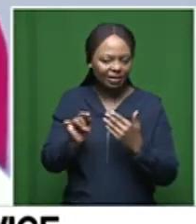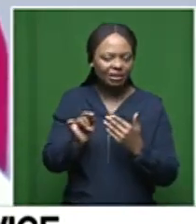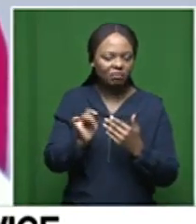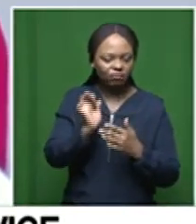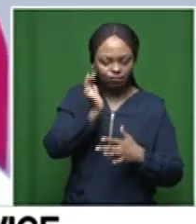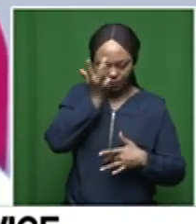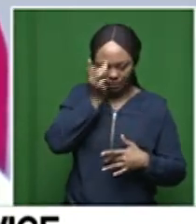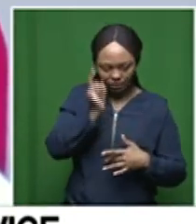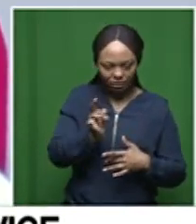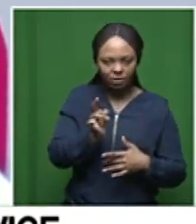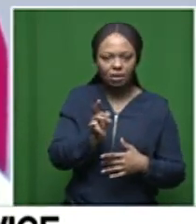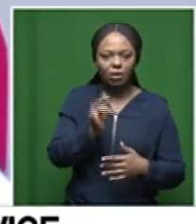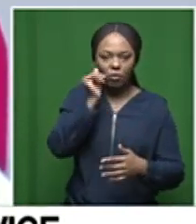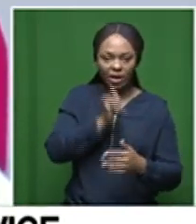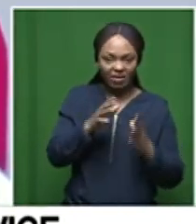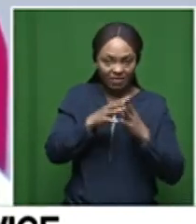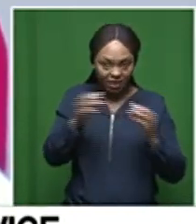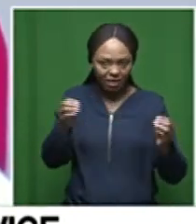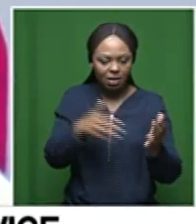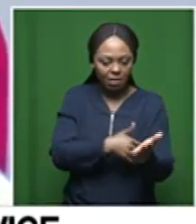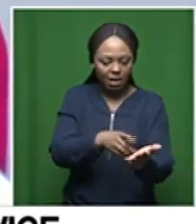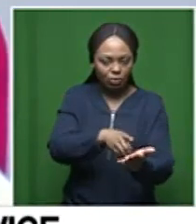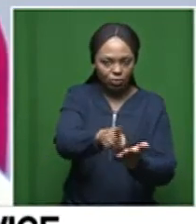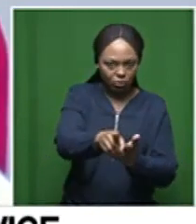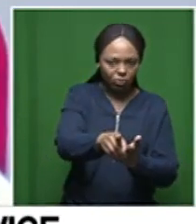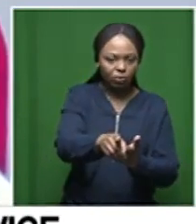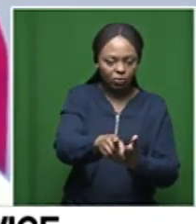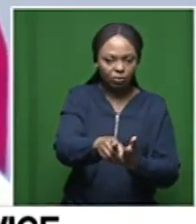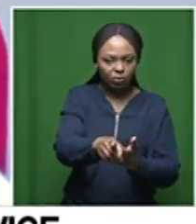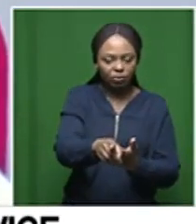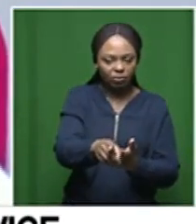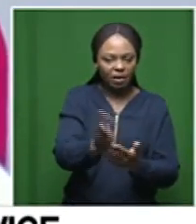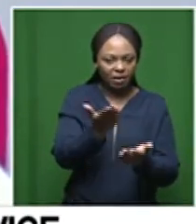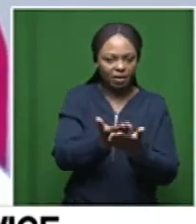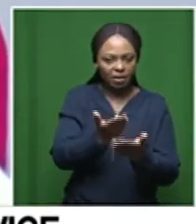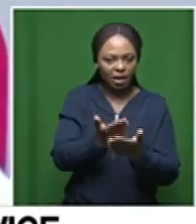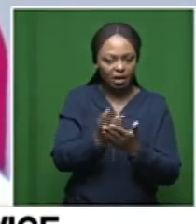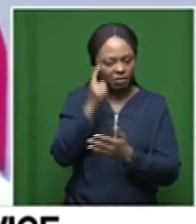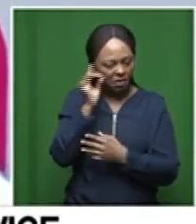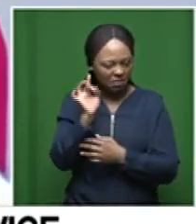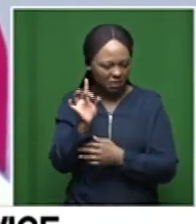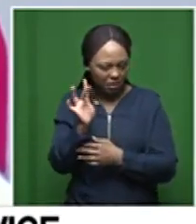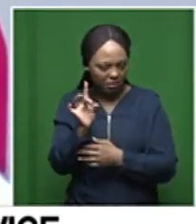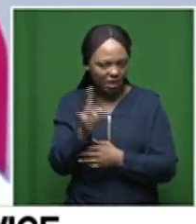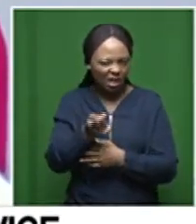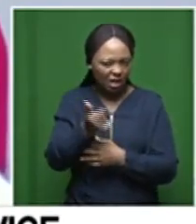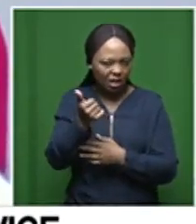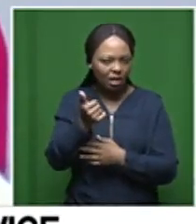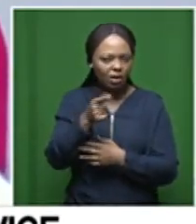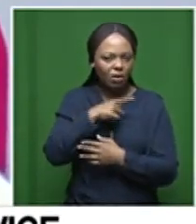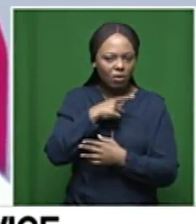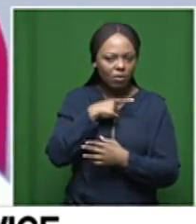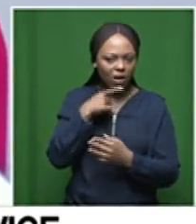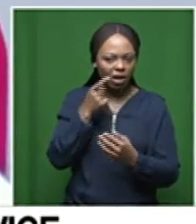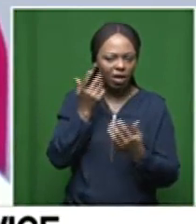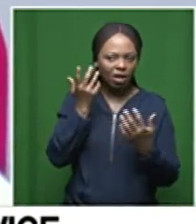this mostly is feeling lightheaded after blood donation. And the reason why one would feel lightheaded after